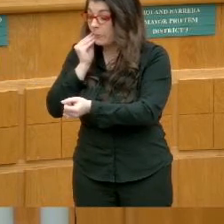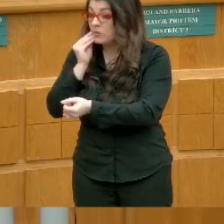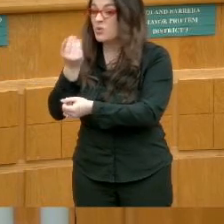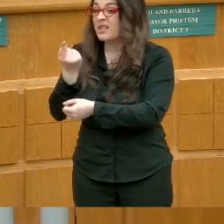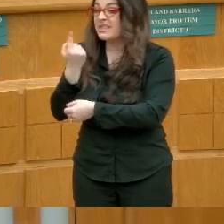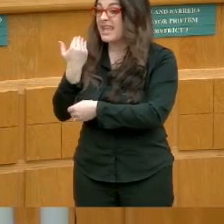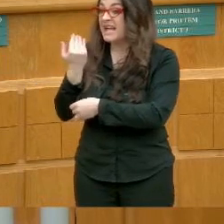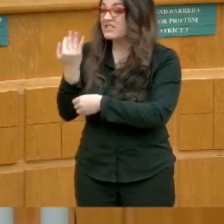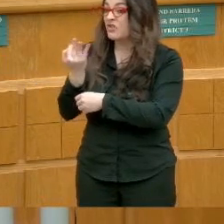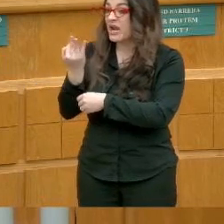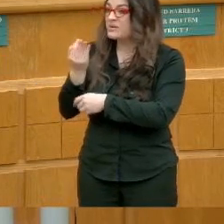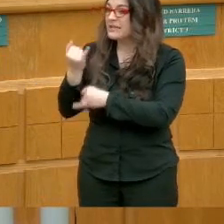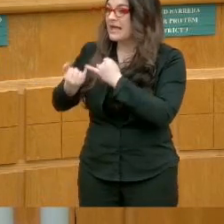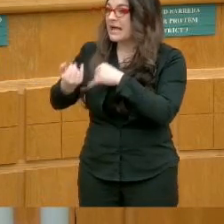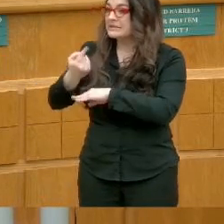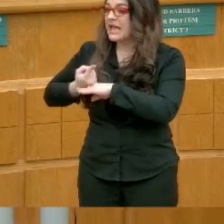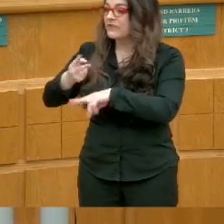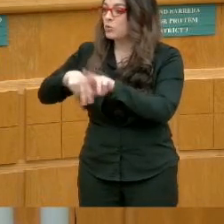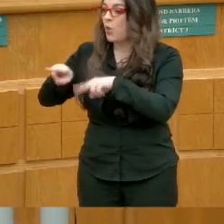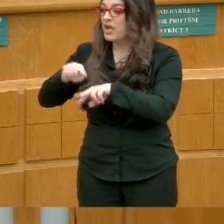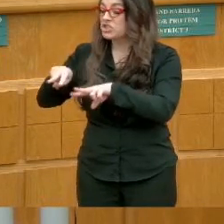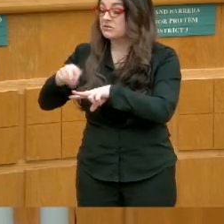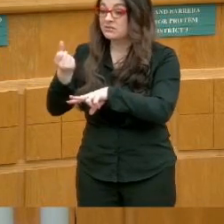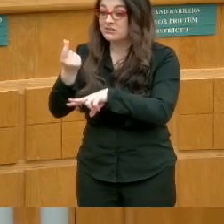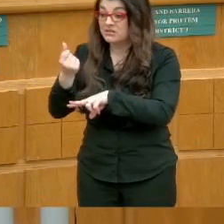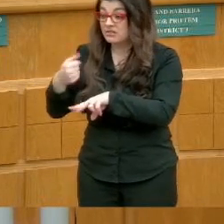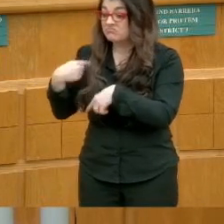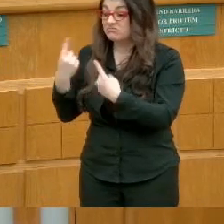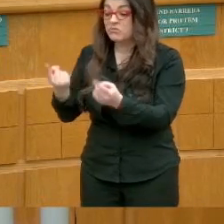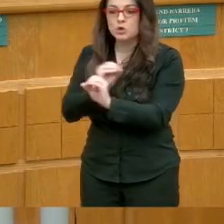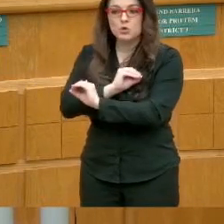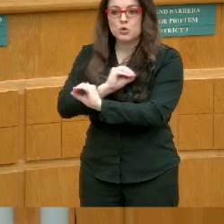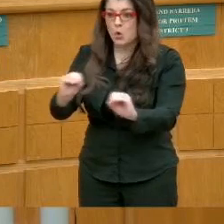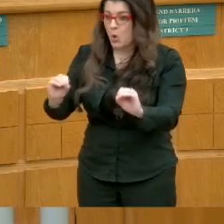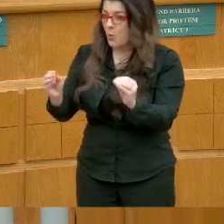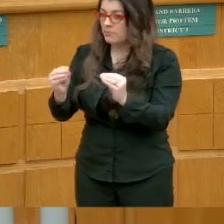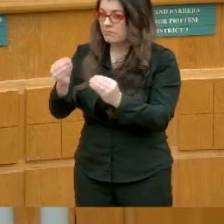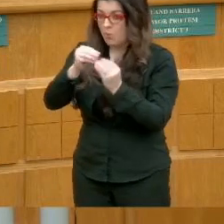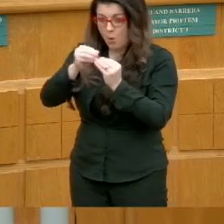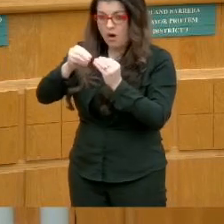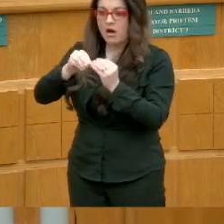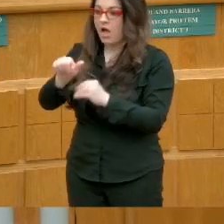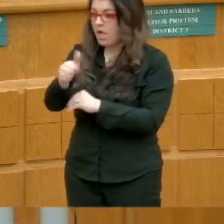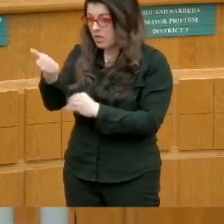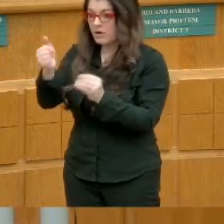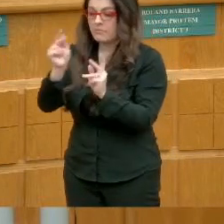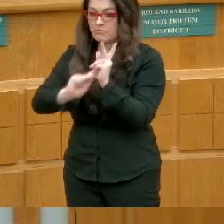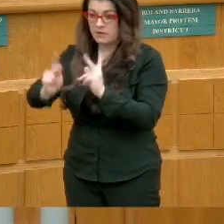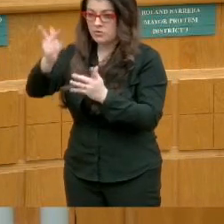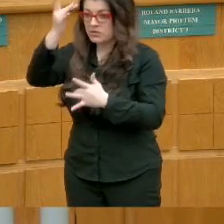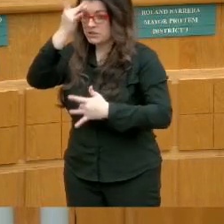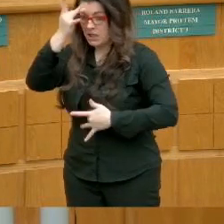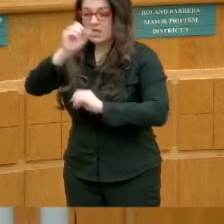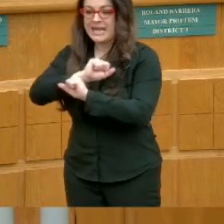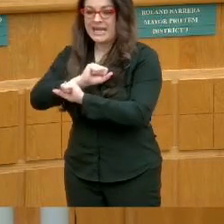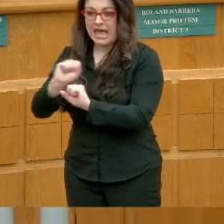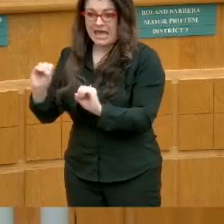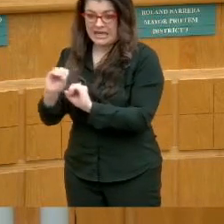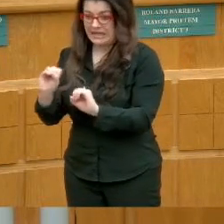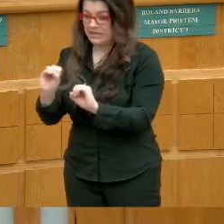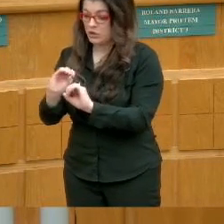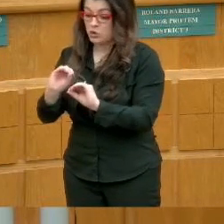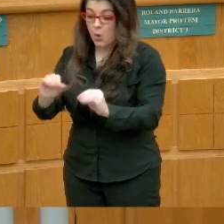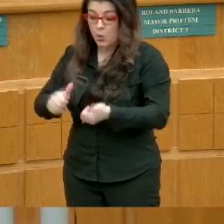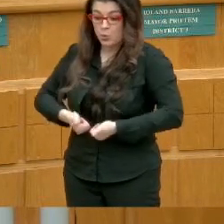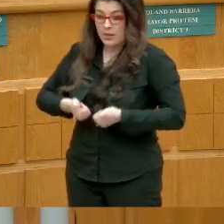the long-term care facilities. Again, I want to repeat that. We have no positive COVID-19 cases